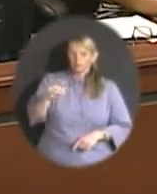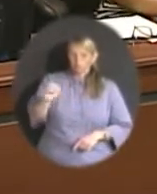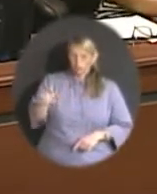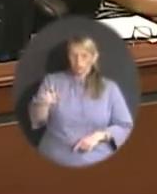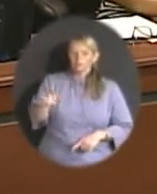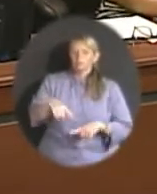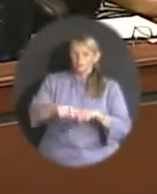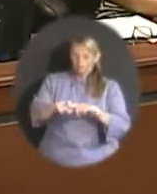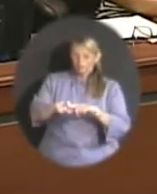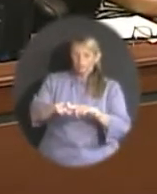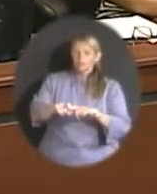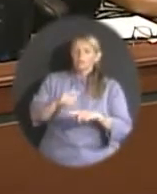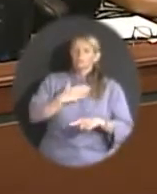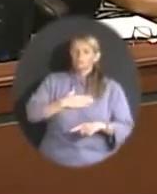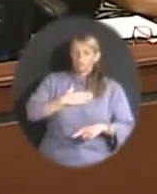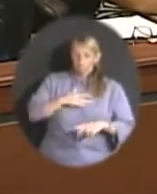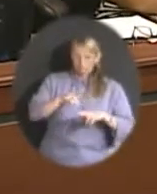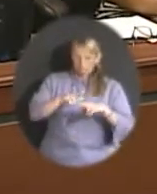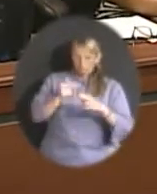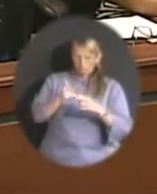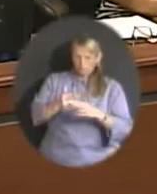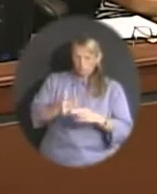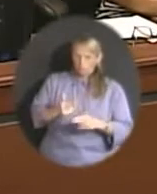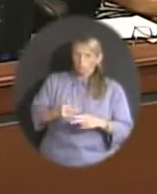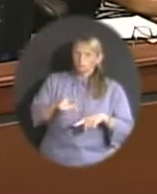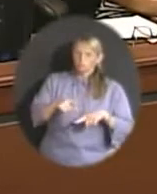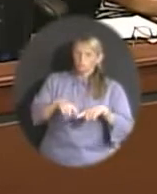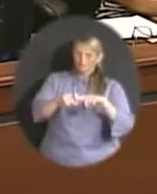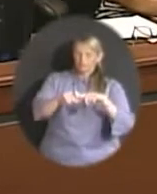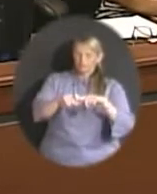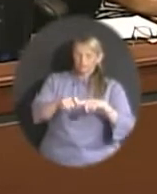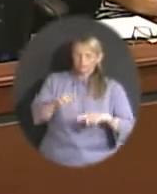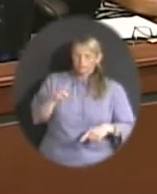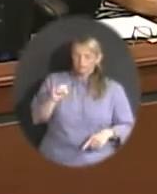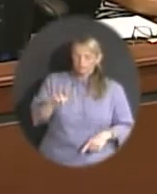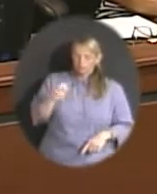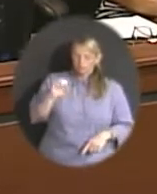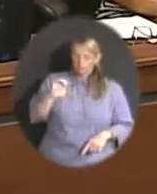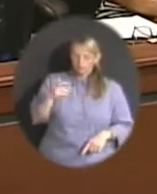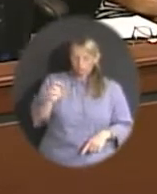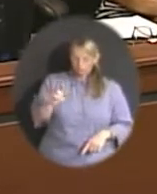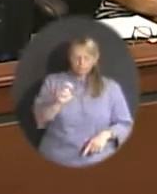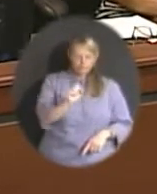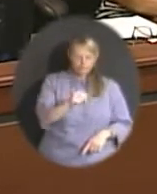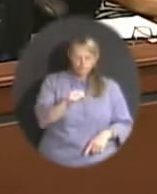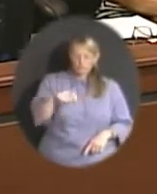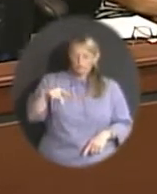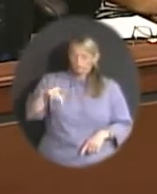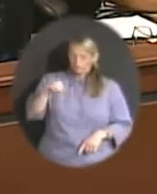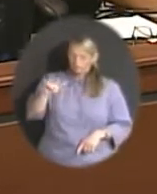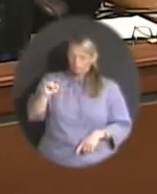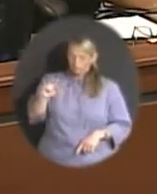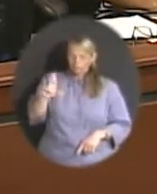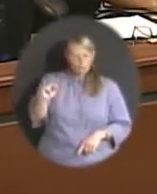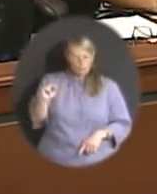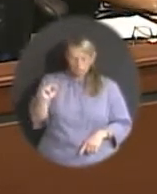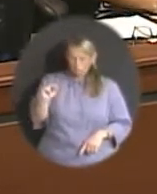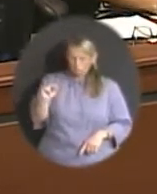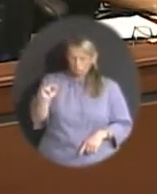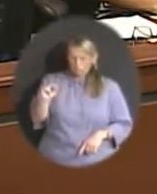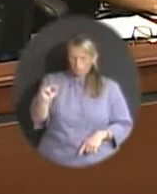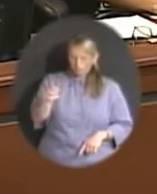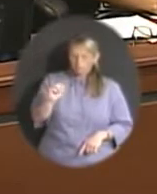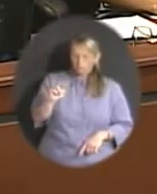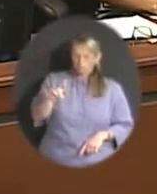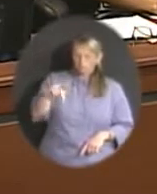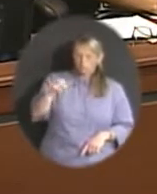we would call the roll to cease nominations. Mr. Shear? Yes. Mr. Poland? No.